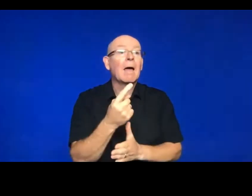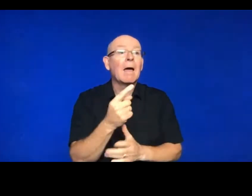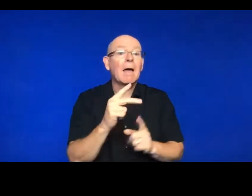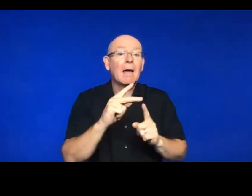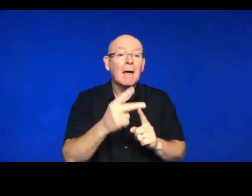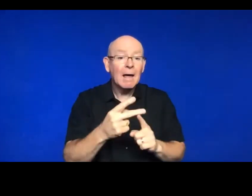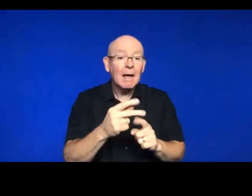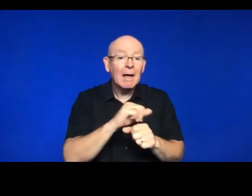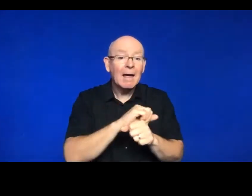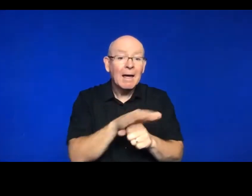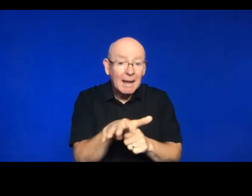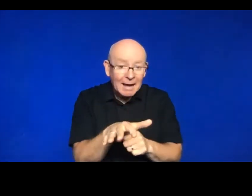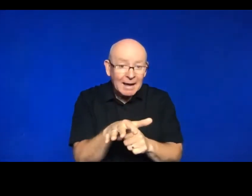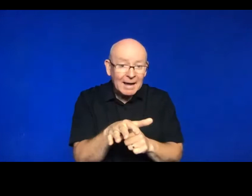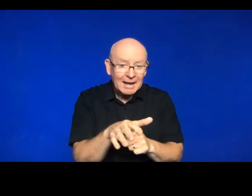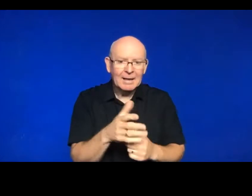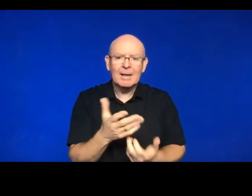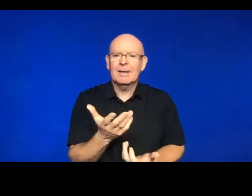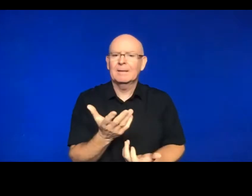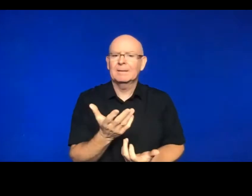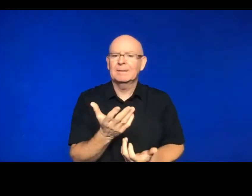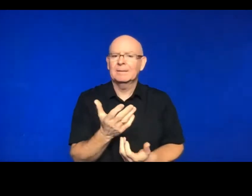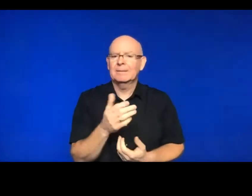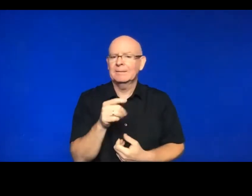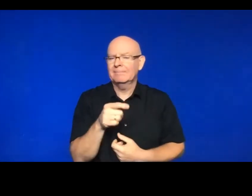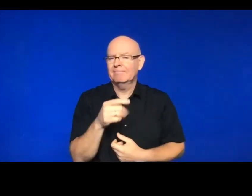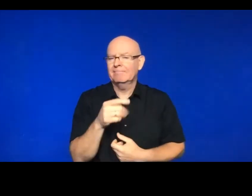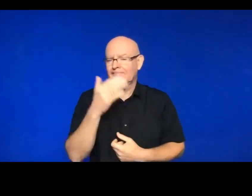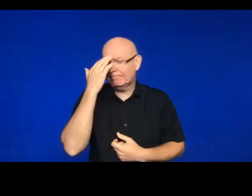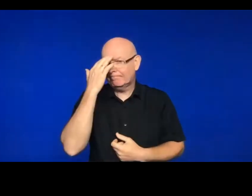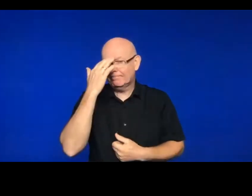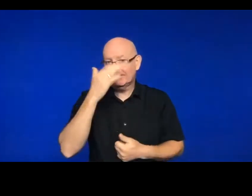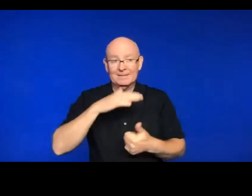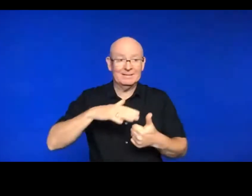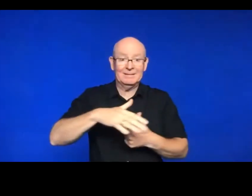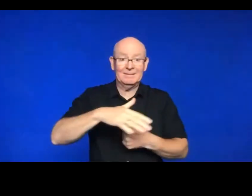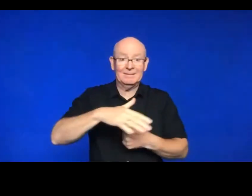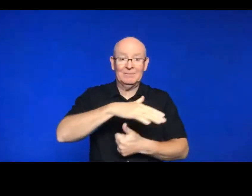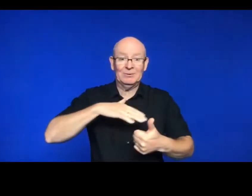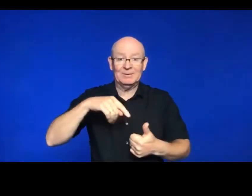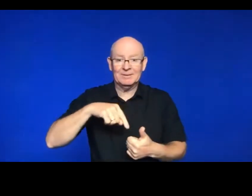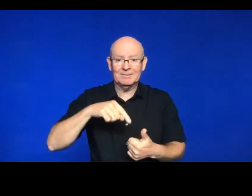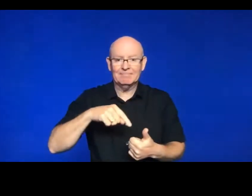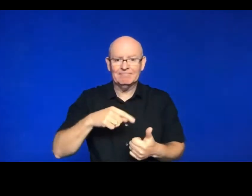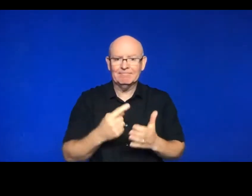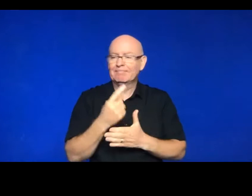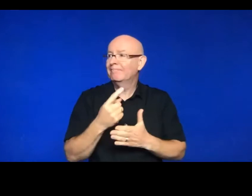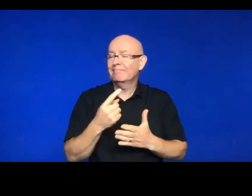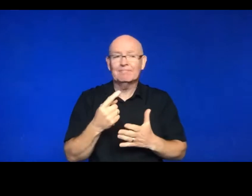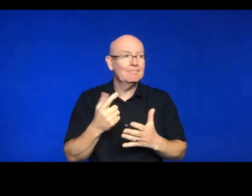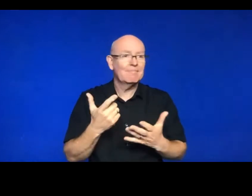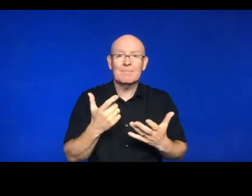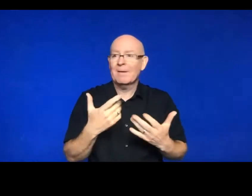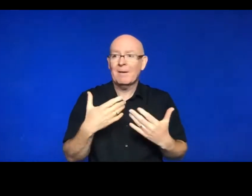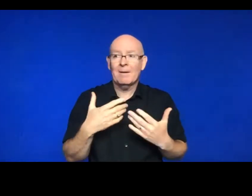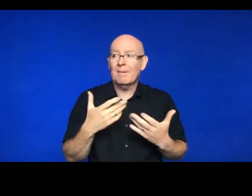situations of public health emergencies of this kind, we are not confronted with the same